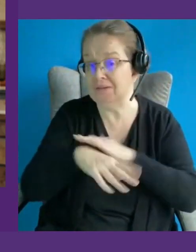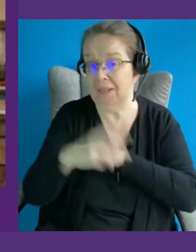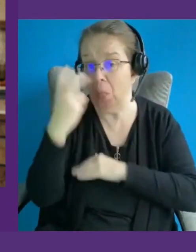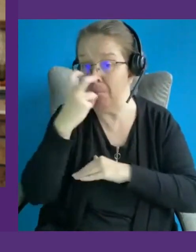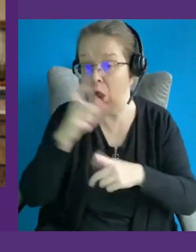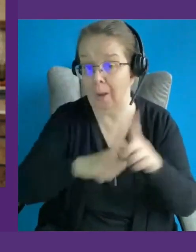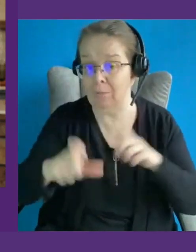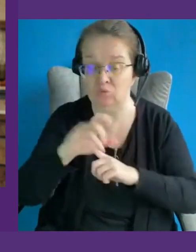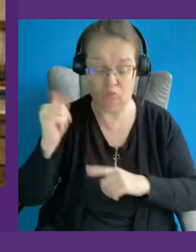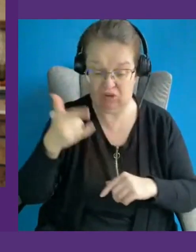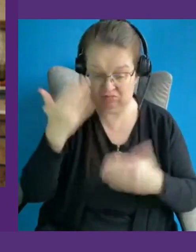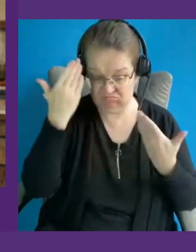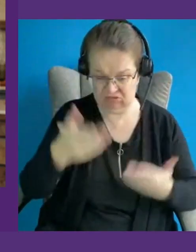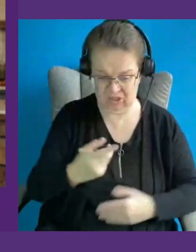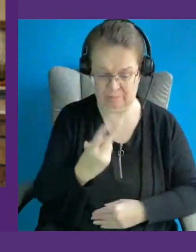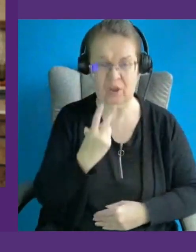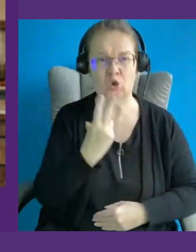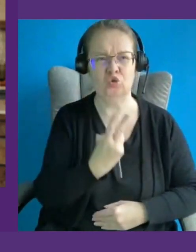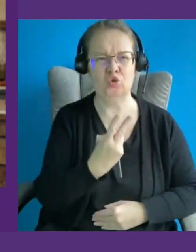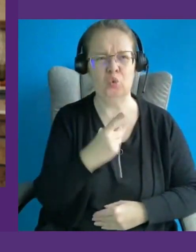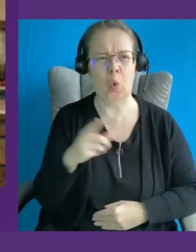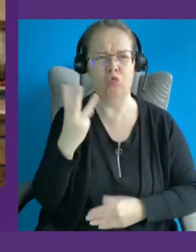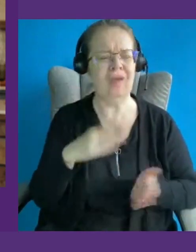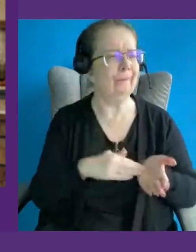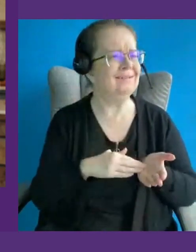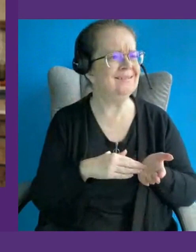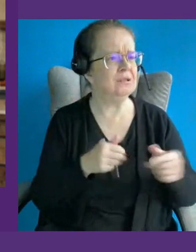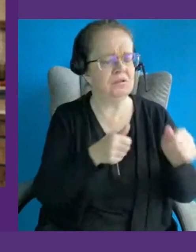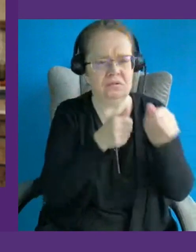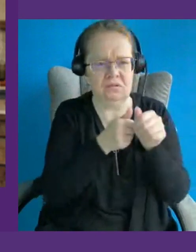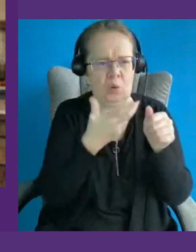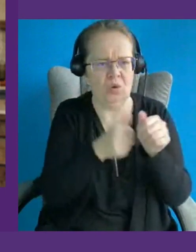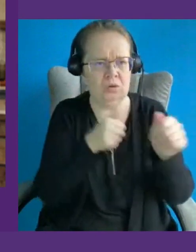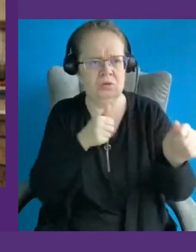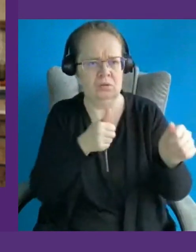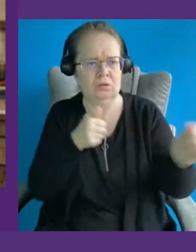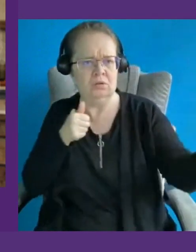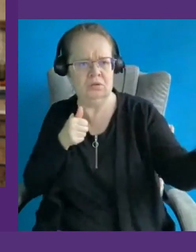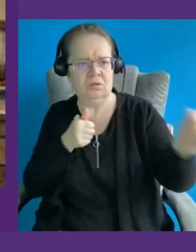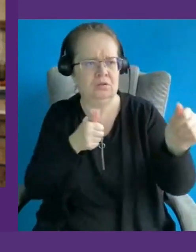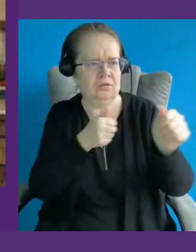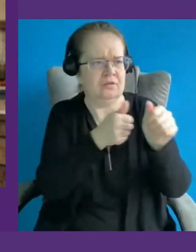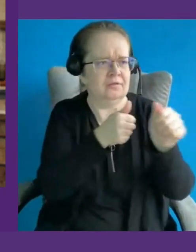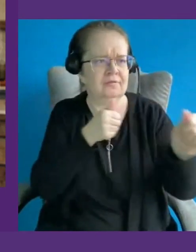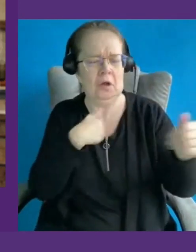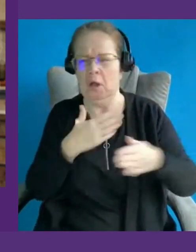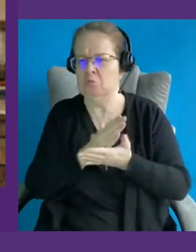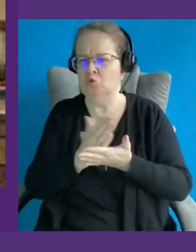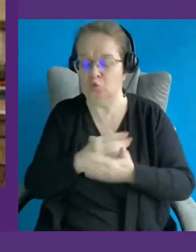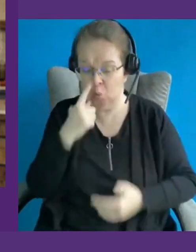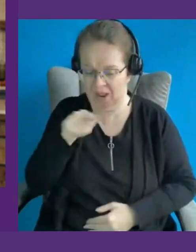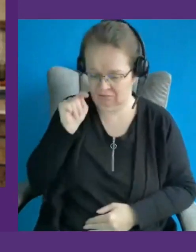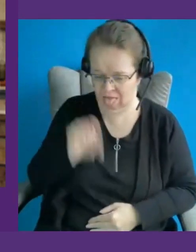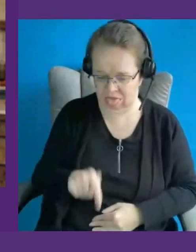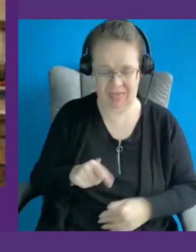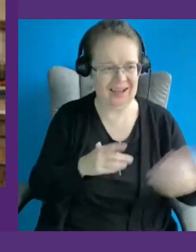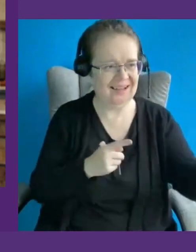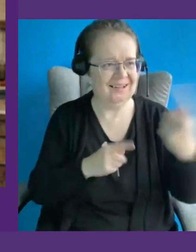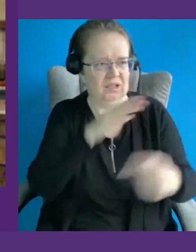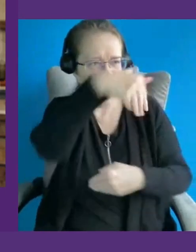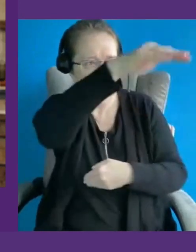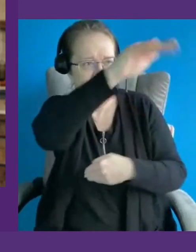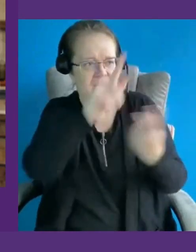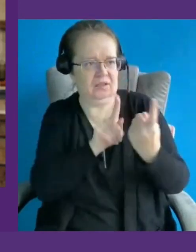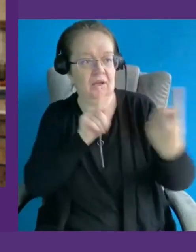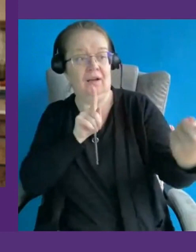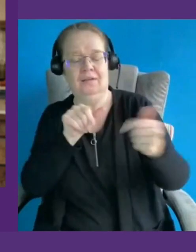what 2 to 3 meters really was, you could be able to get that information as well. So, that was actually an interesting feature that